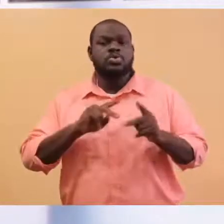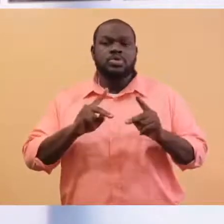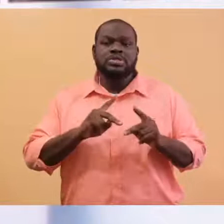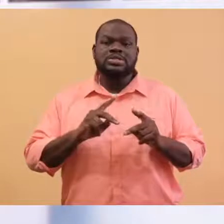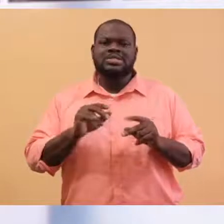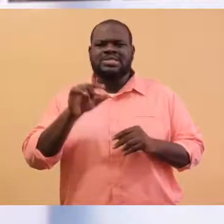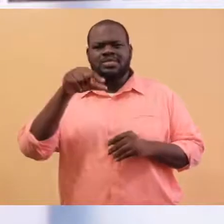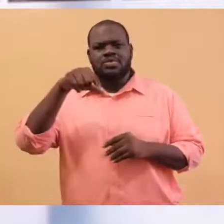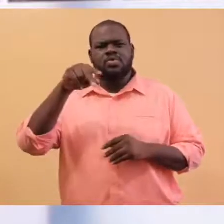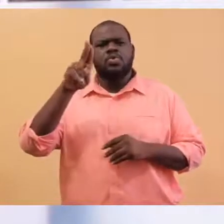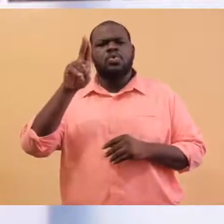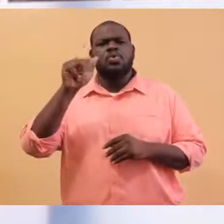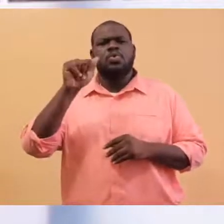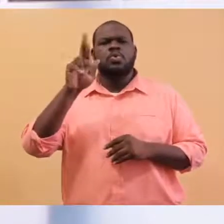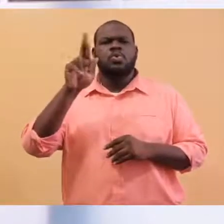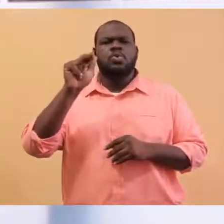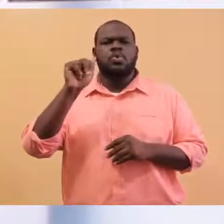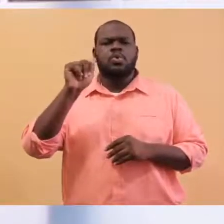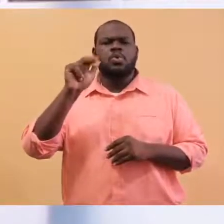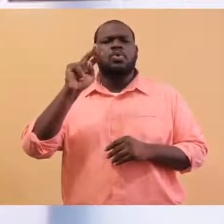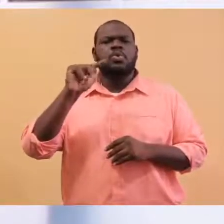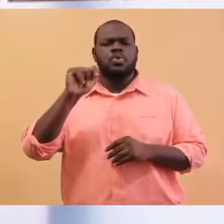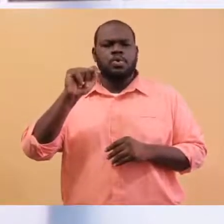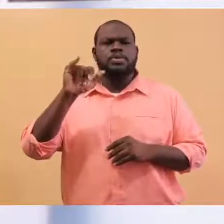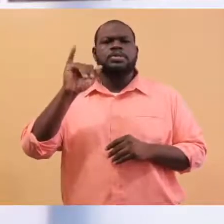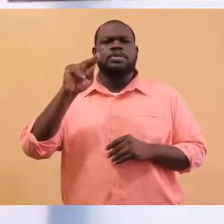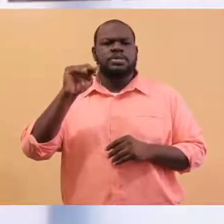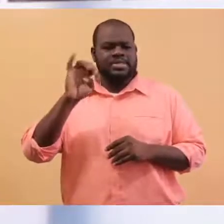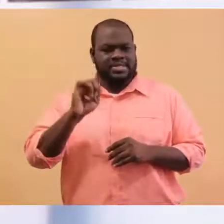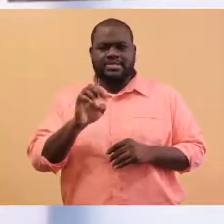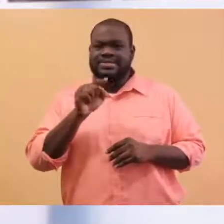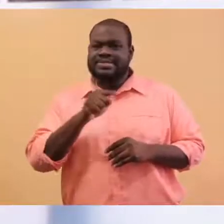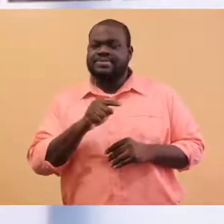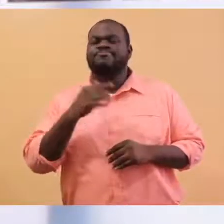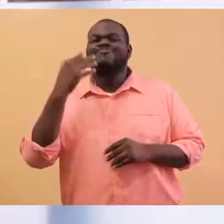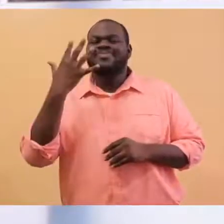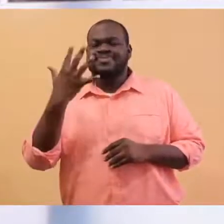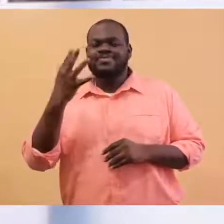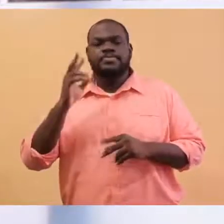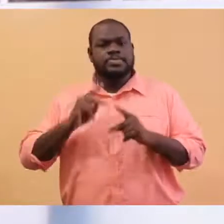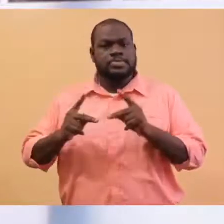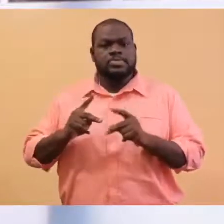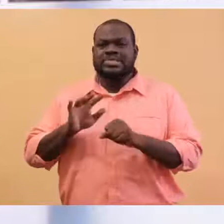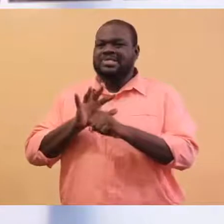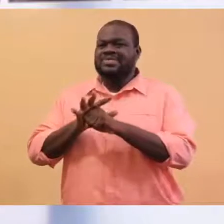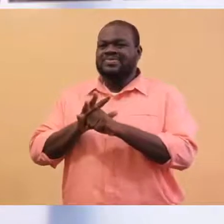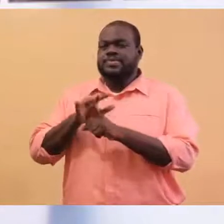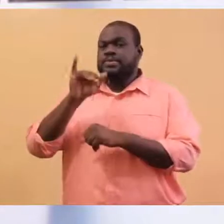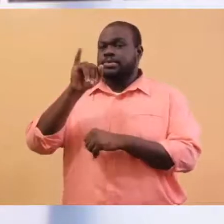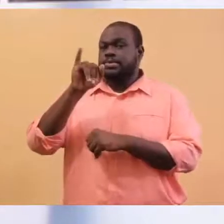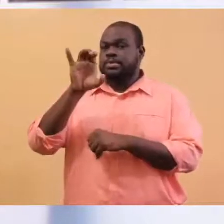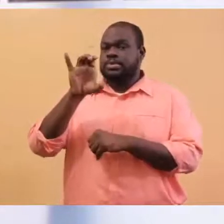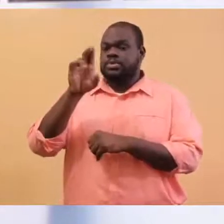and 5 persons in the COVID ICU. To date, we have tested